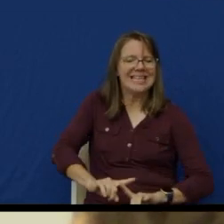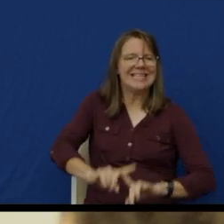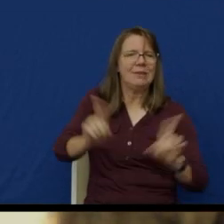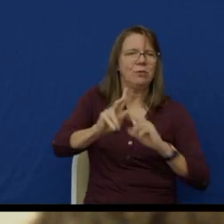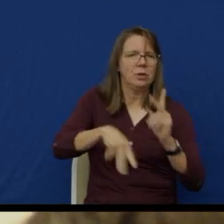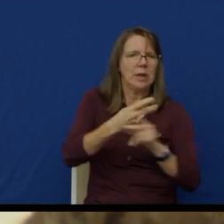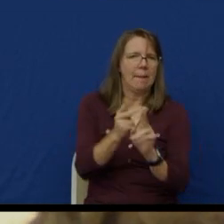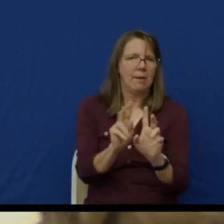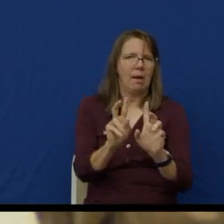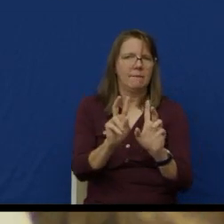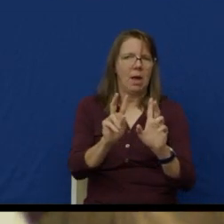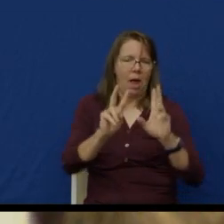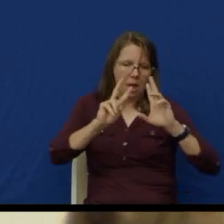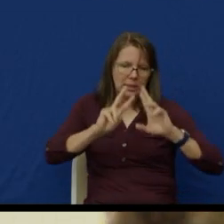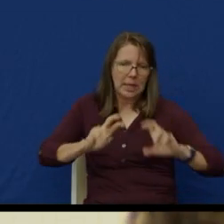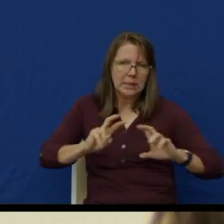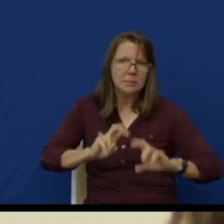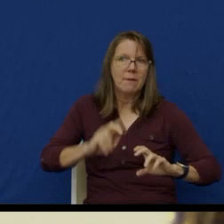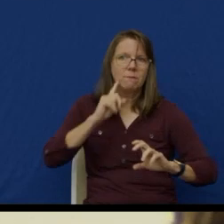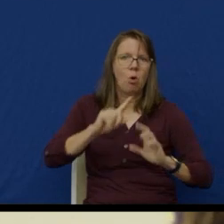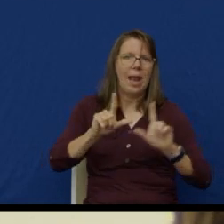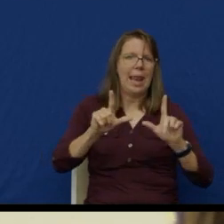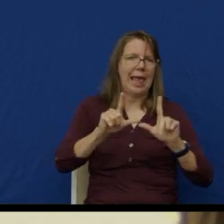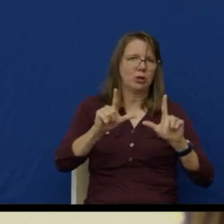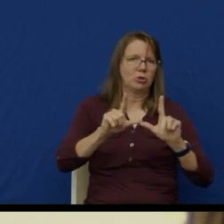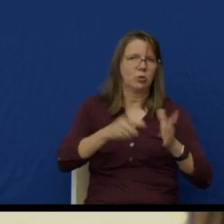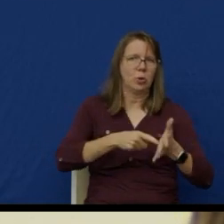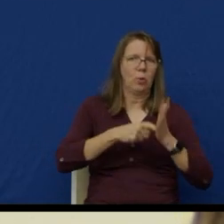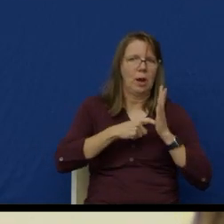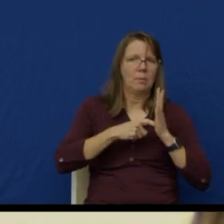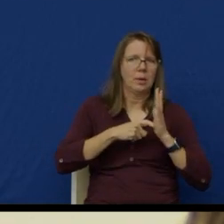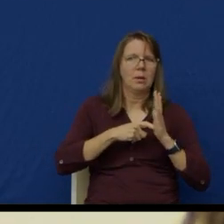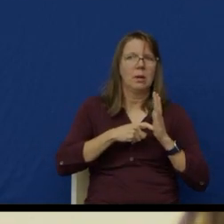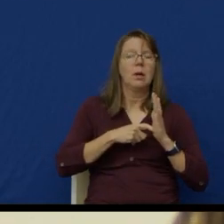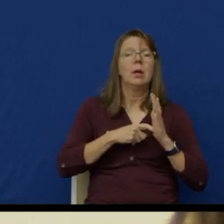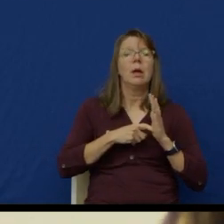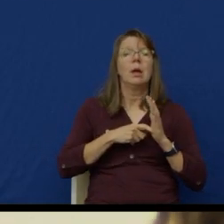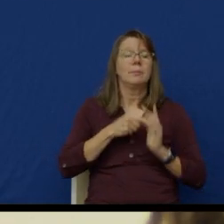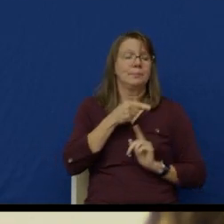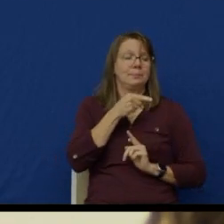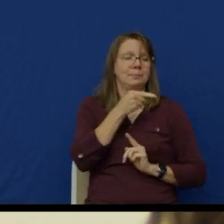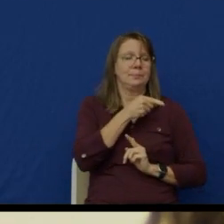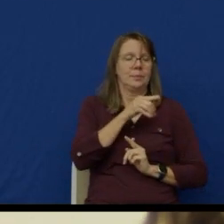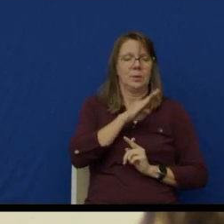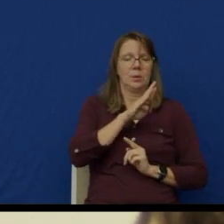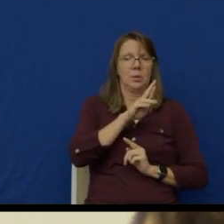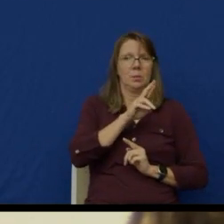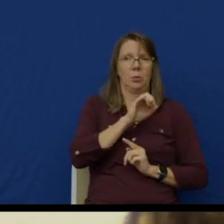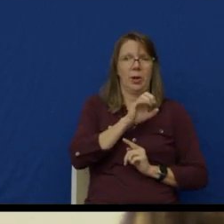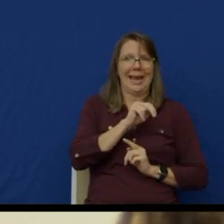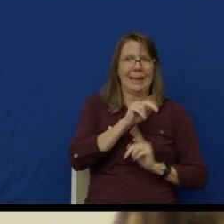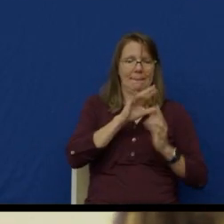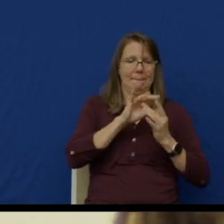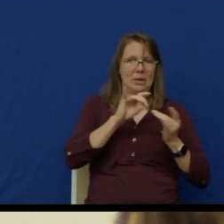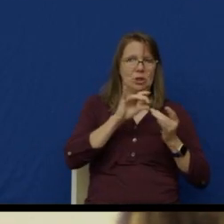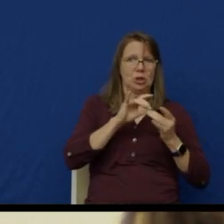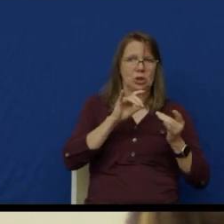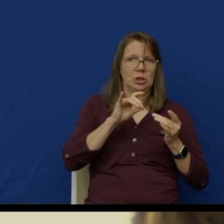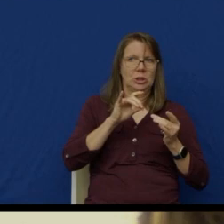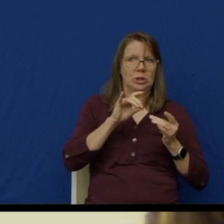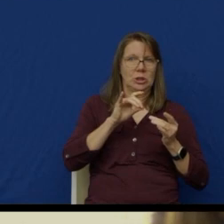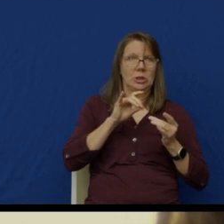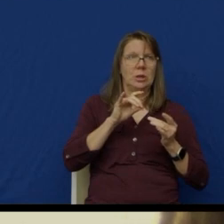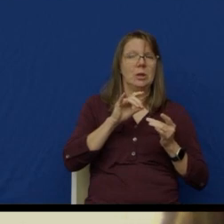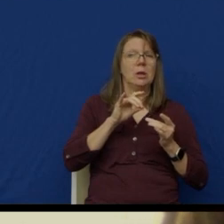as well in terms of meeting licensure requirements. Then, as Brian mentioned to me, in November, we'll report back